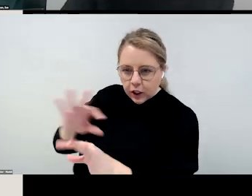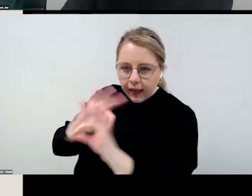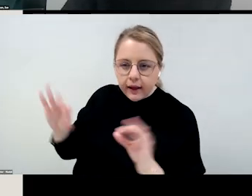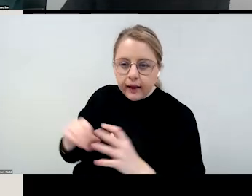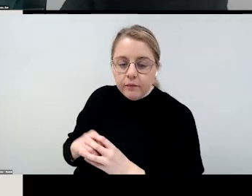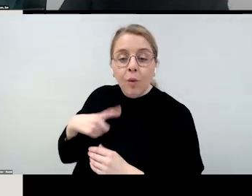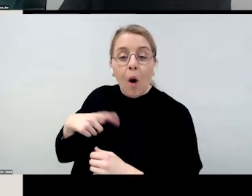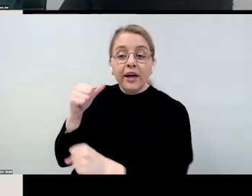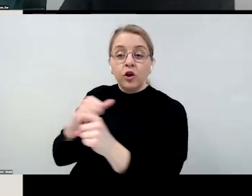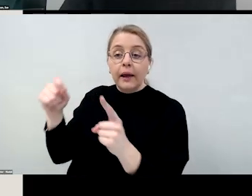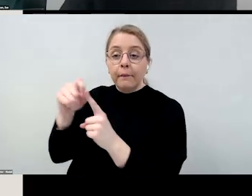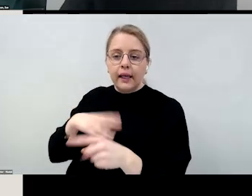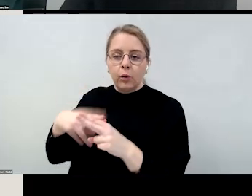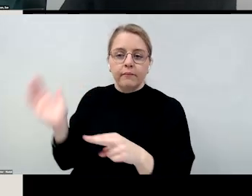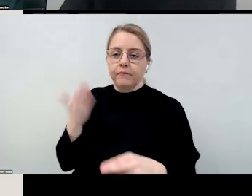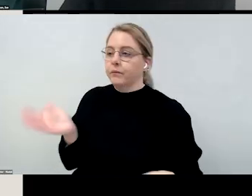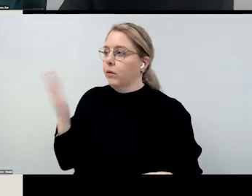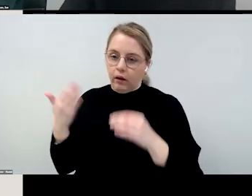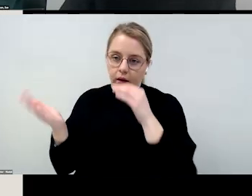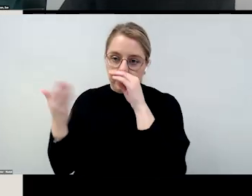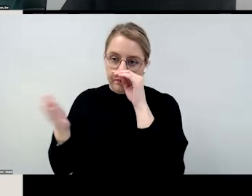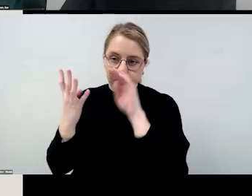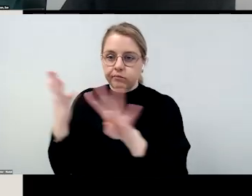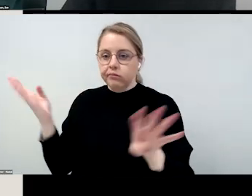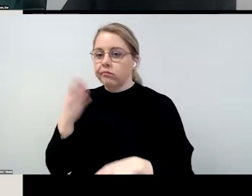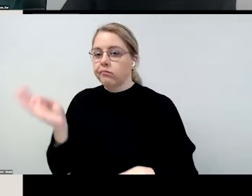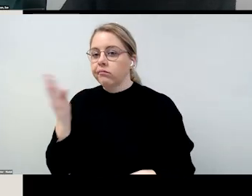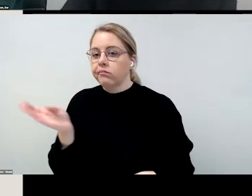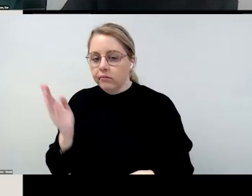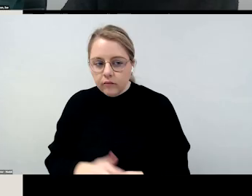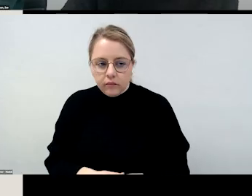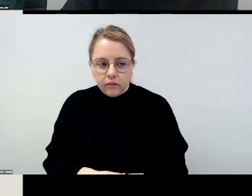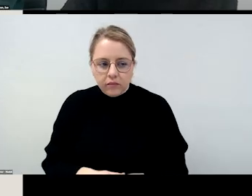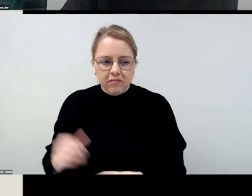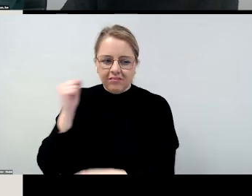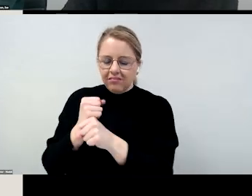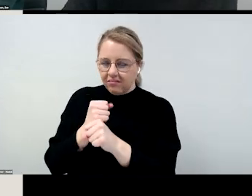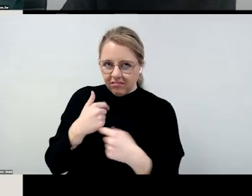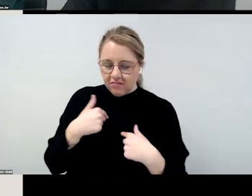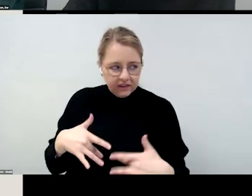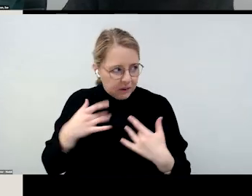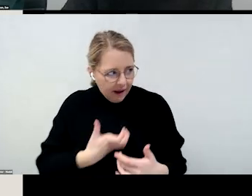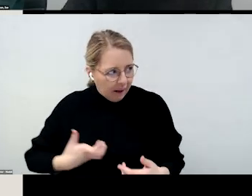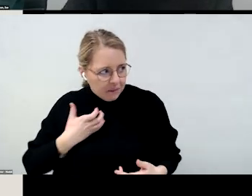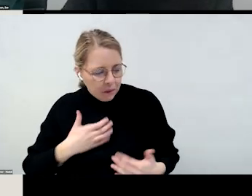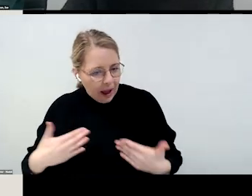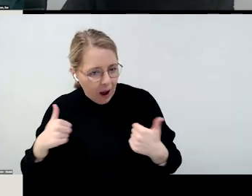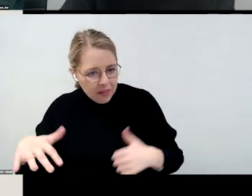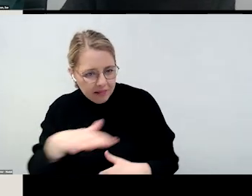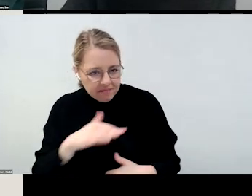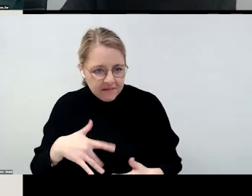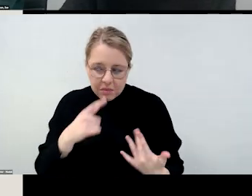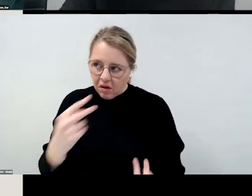that day and had to keep their appointments short. George also feels uncomfortable in healthcare services. He feels that people stare at